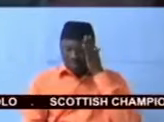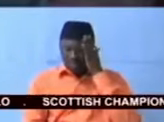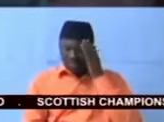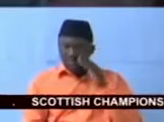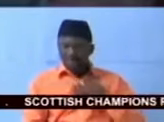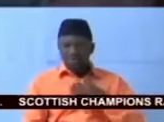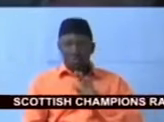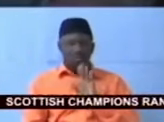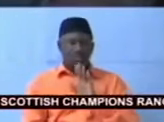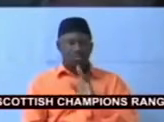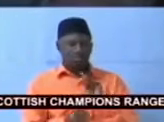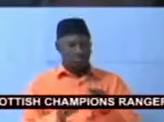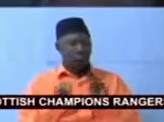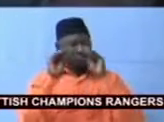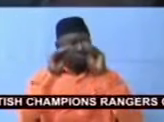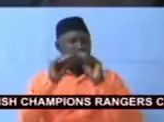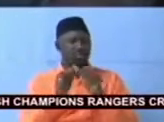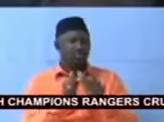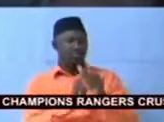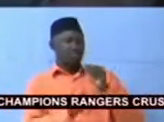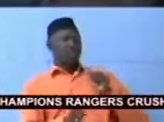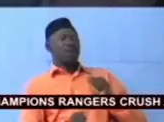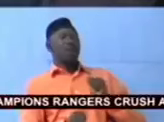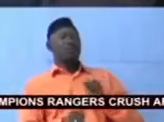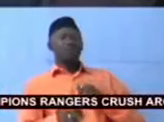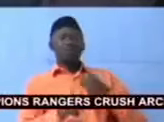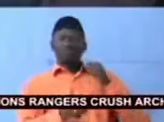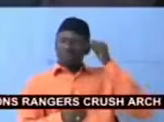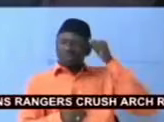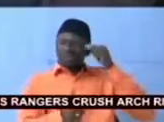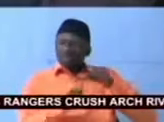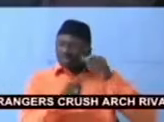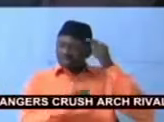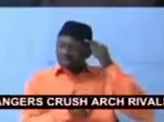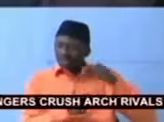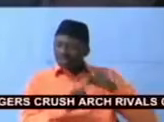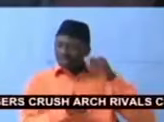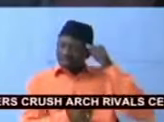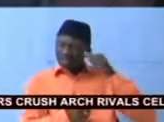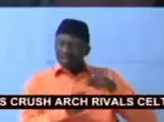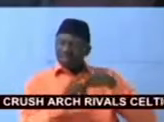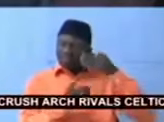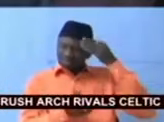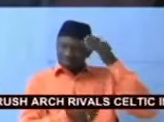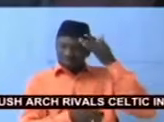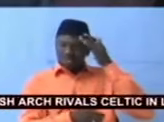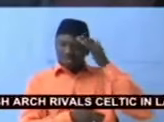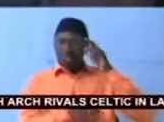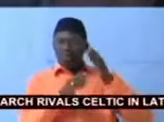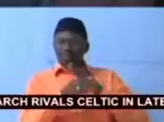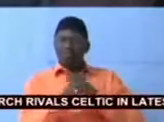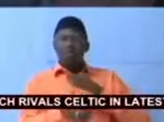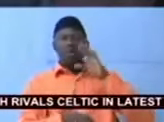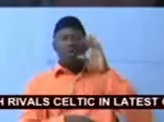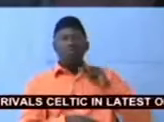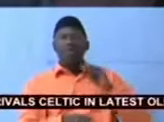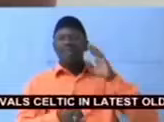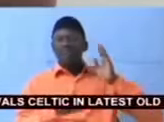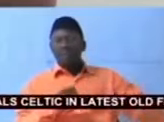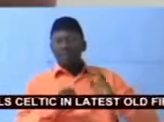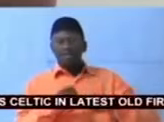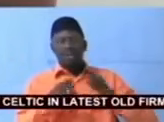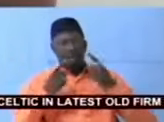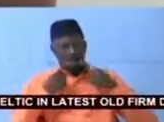la waxalane dal fokk ci rek ma tegagum suma bop xelal suma bop ci mbir yoy bala ma dogal. Mr. Gomez, at this time though, had